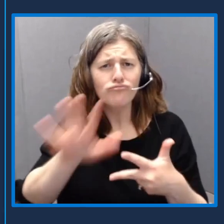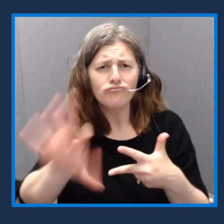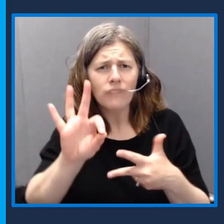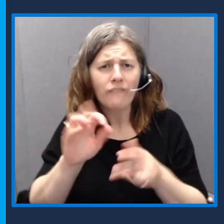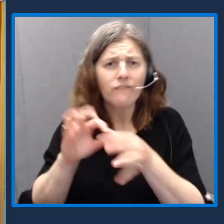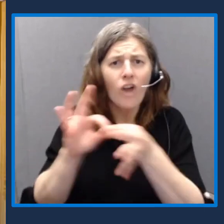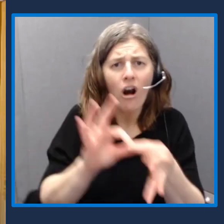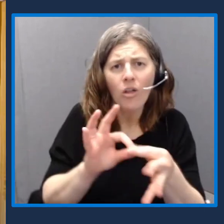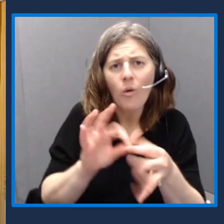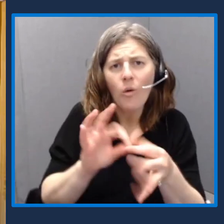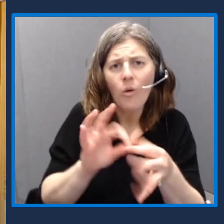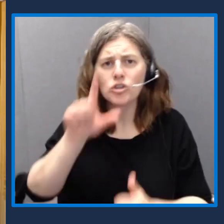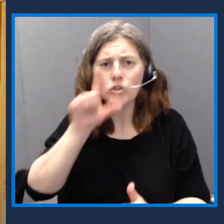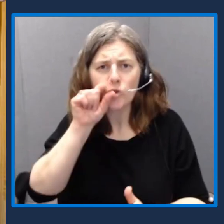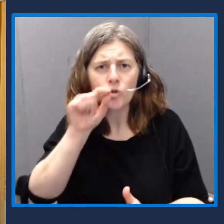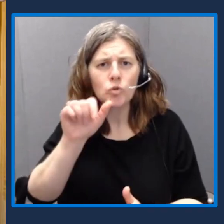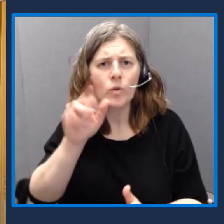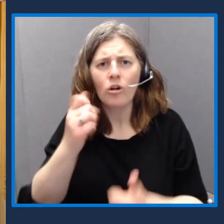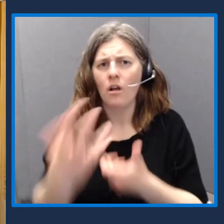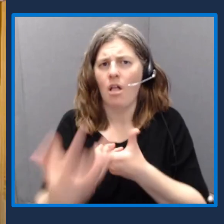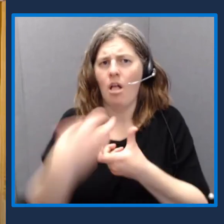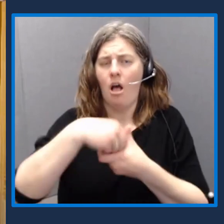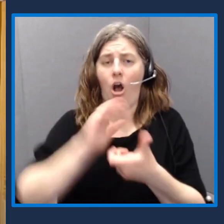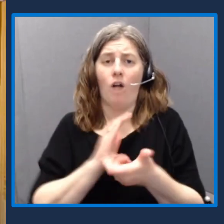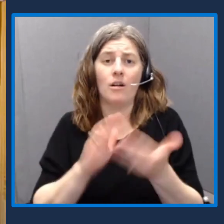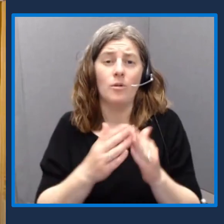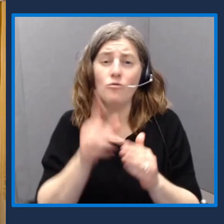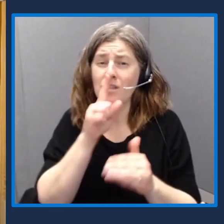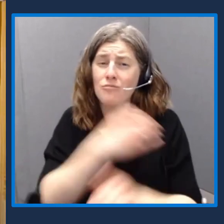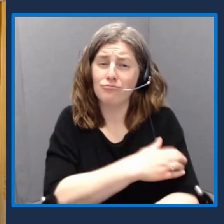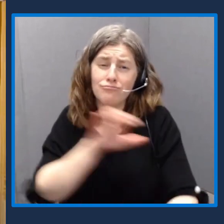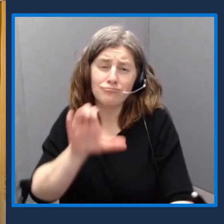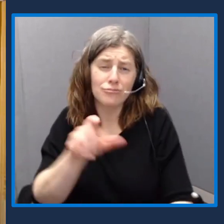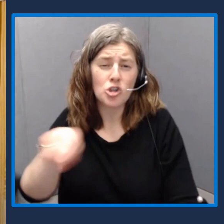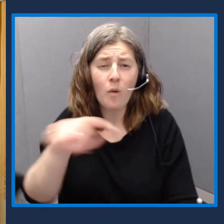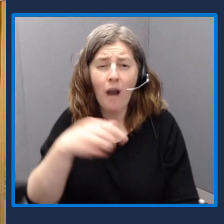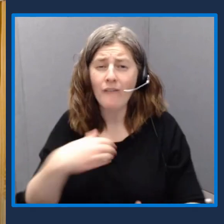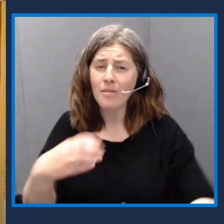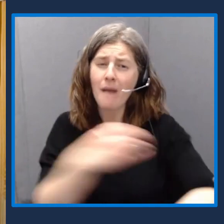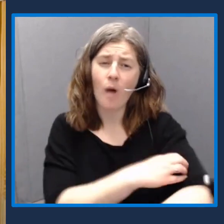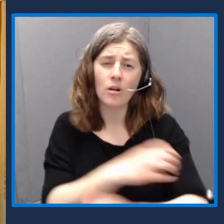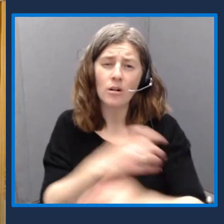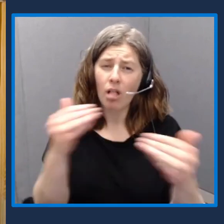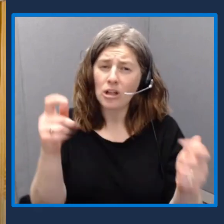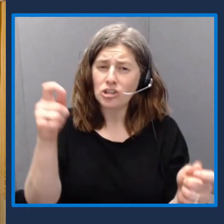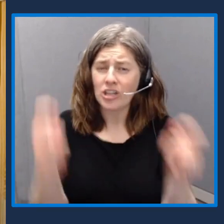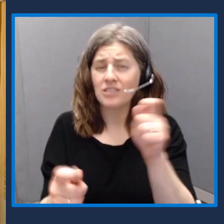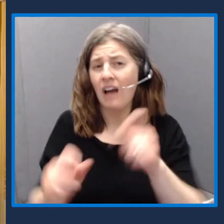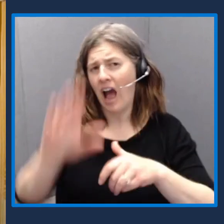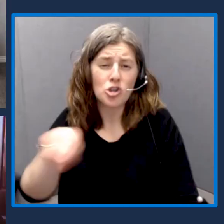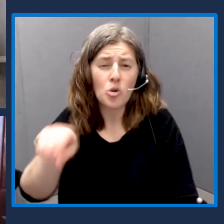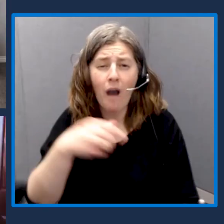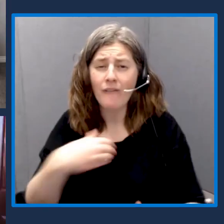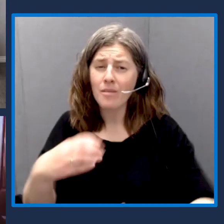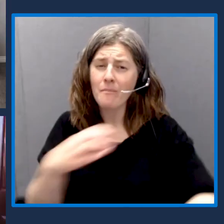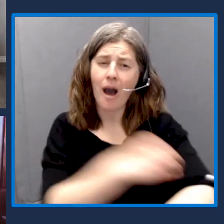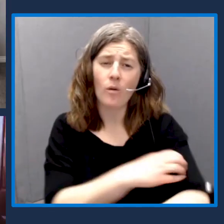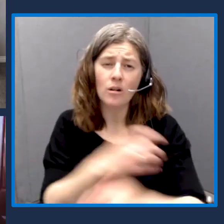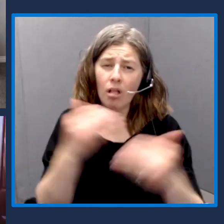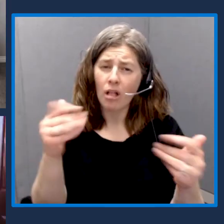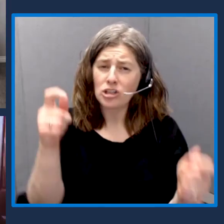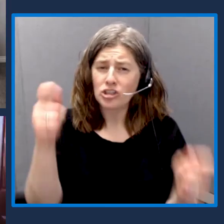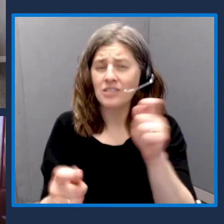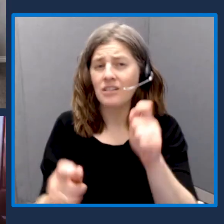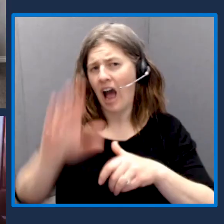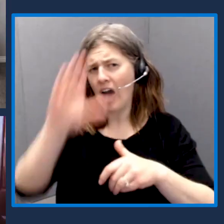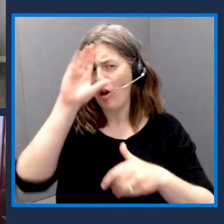JenniAynnLynn. So find us on Twitter. Become part of the community. You really do have the power here to do and make these changes. I know we're all kind